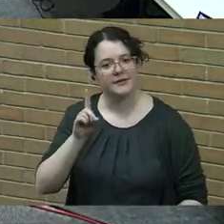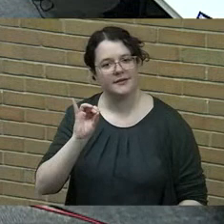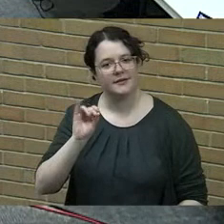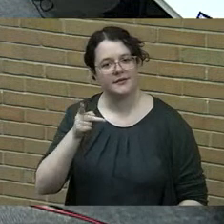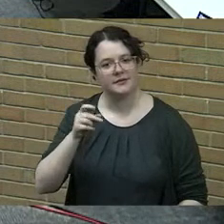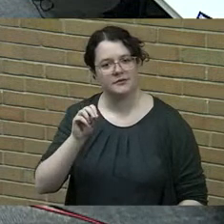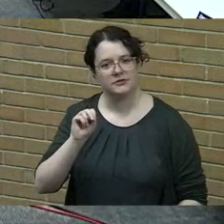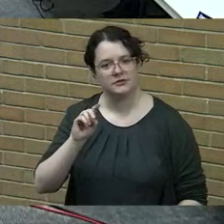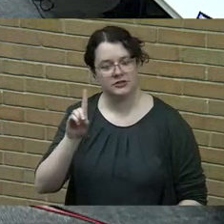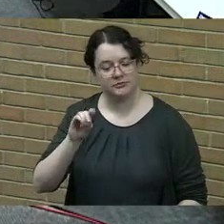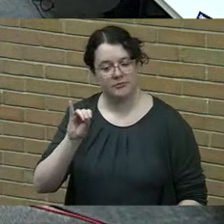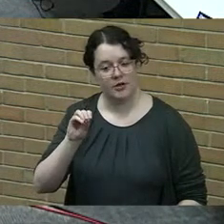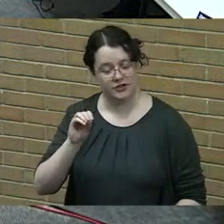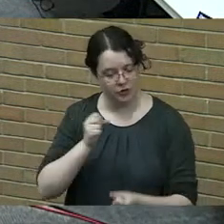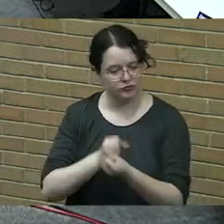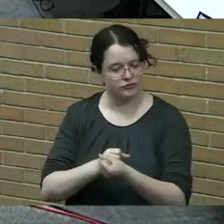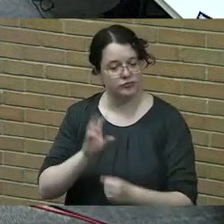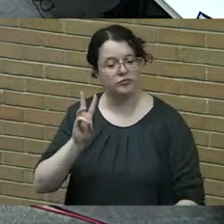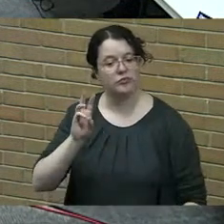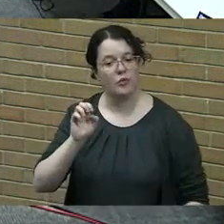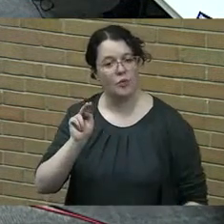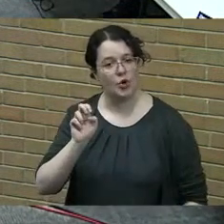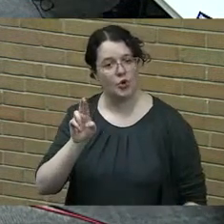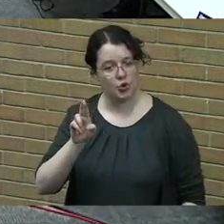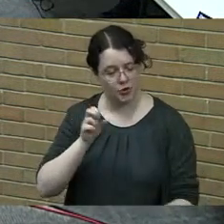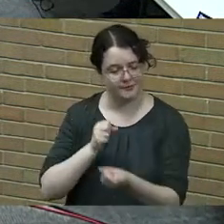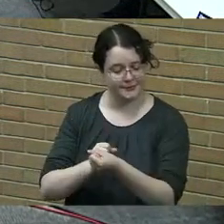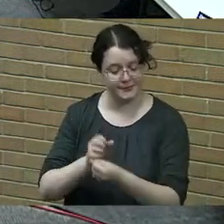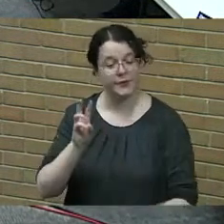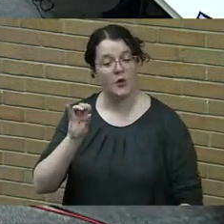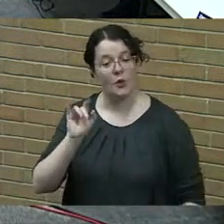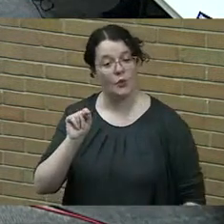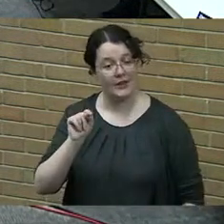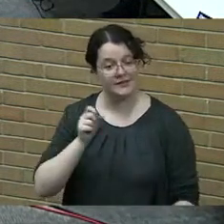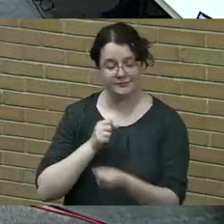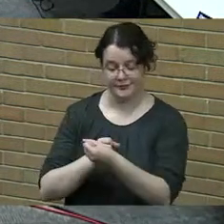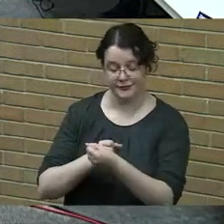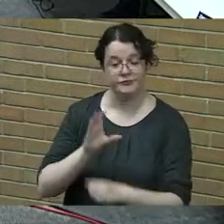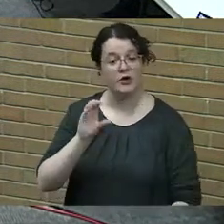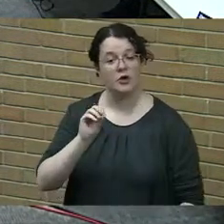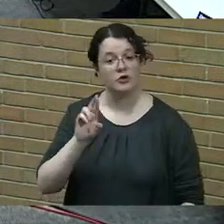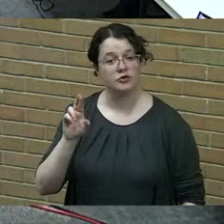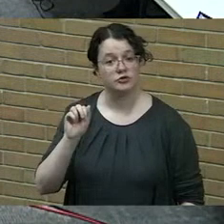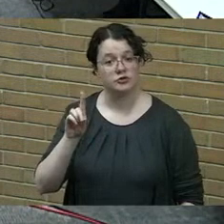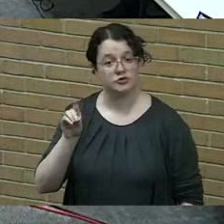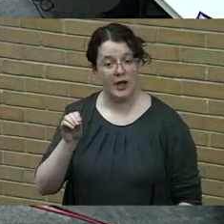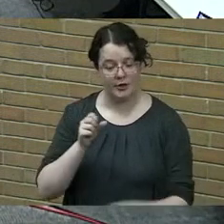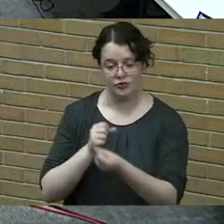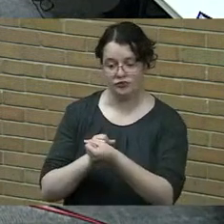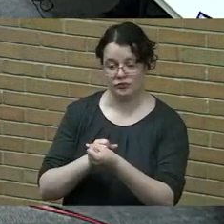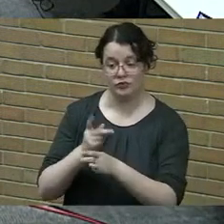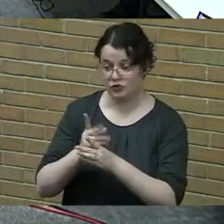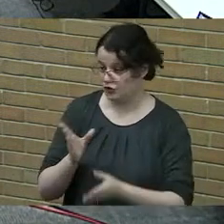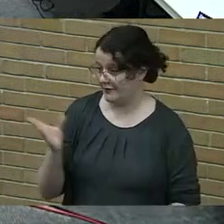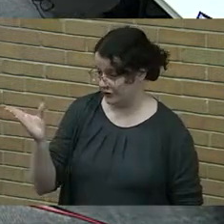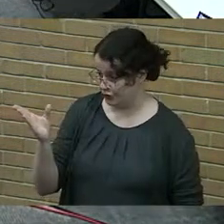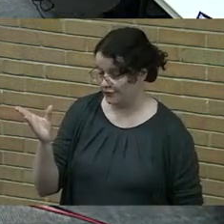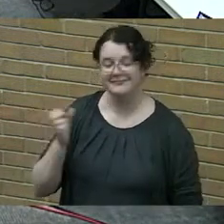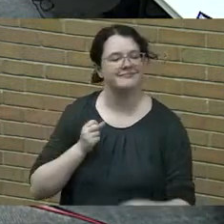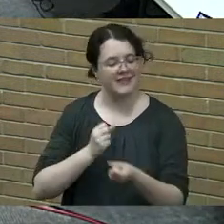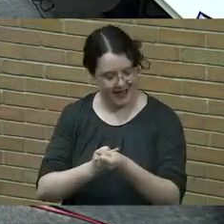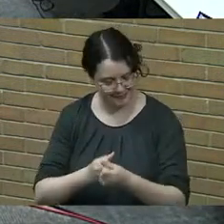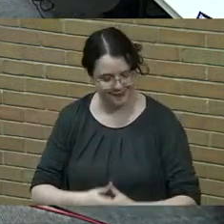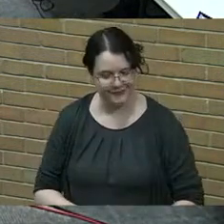DeFazio? Aye. Councilmember Werner? Aye. Councilmember Wilt? Aye. Councilmember Corrado? Aye. Supervisor Mealy?